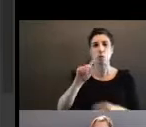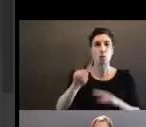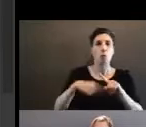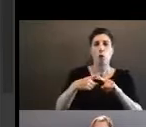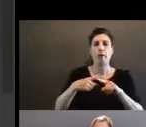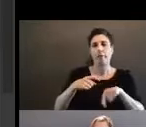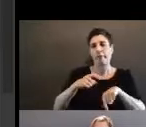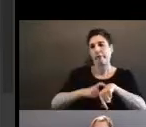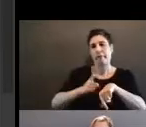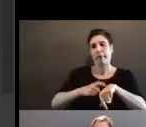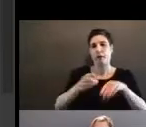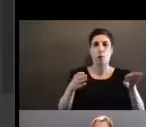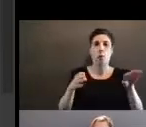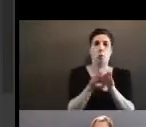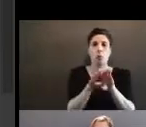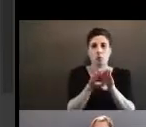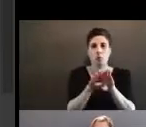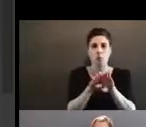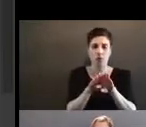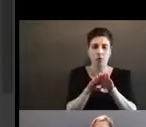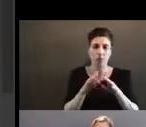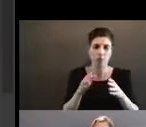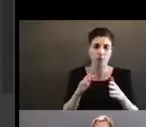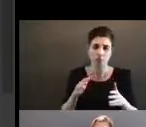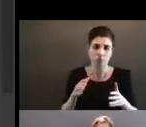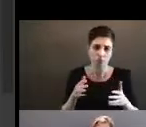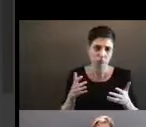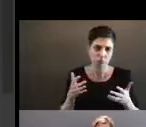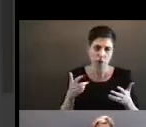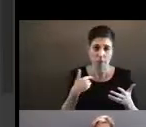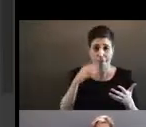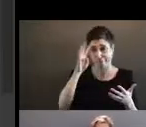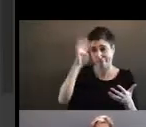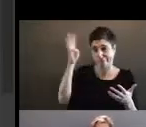random date and time when you want it to close.